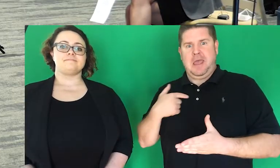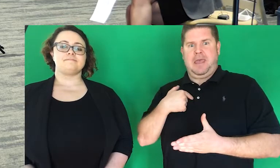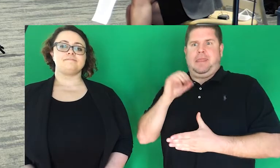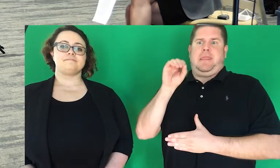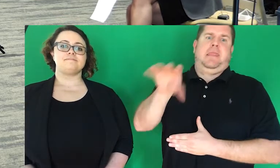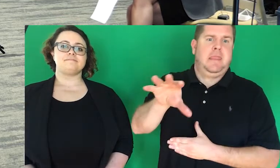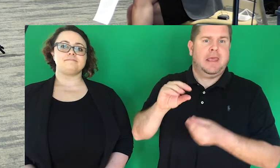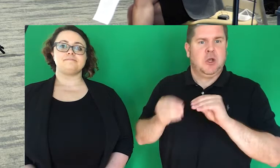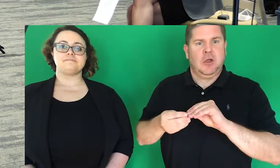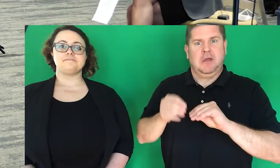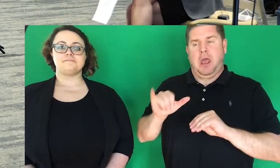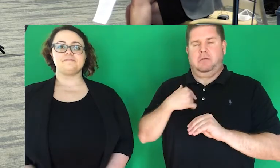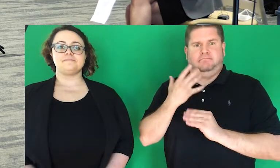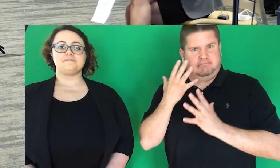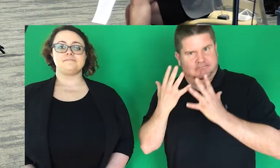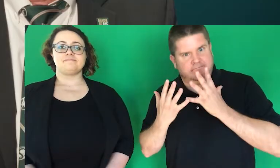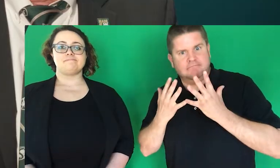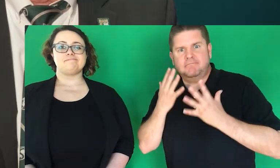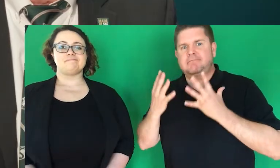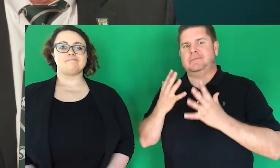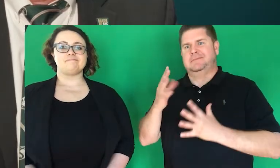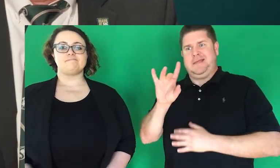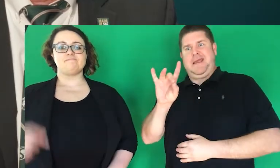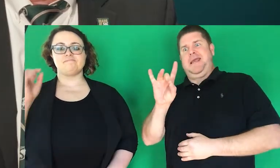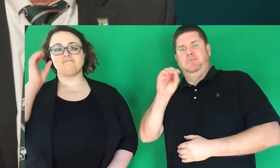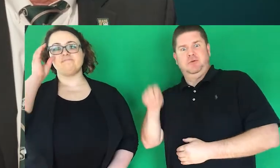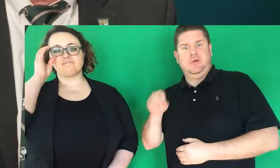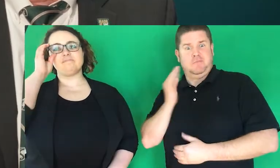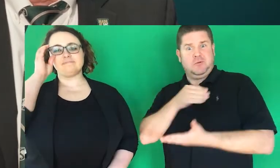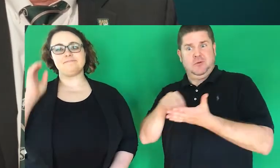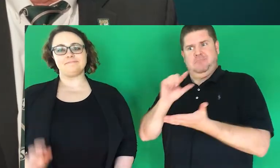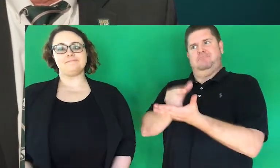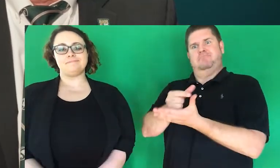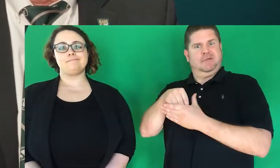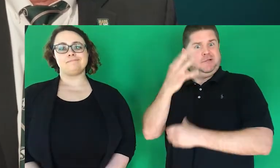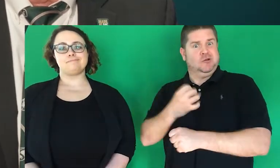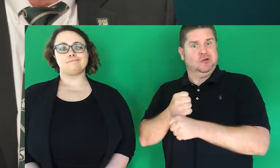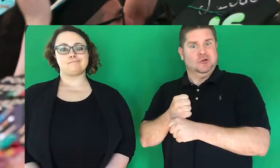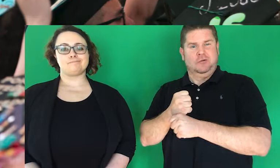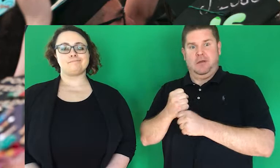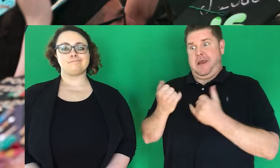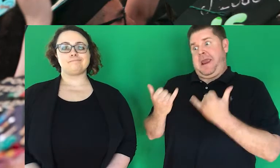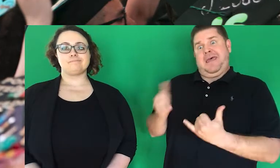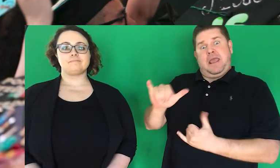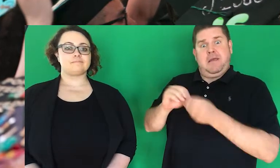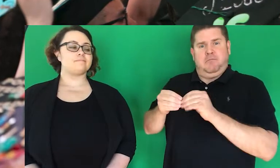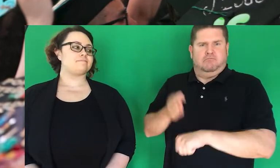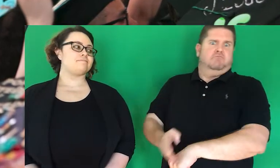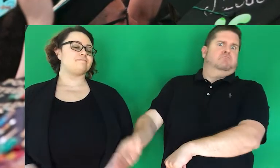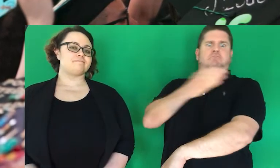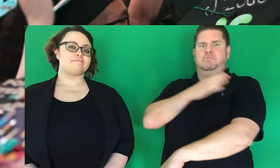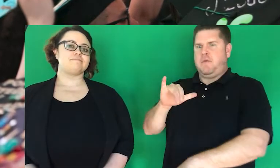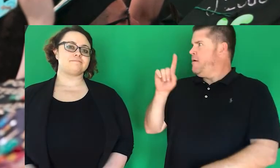I put out the numbers. I was embarrassed to say 8% of our students were graduating in 4 years. But we